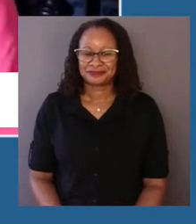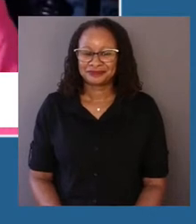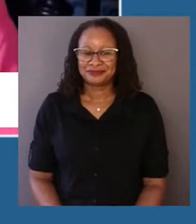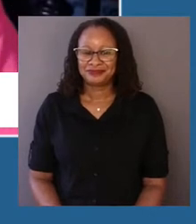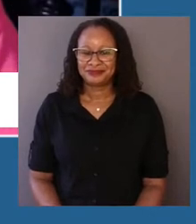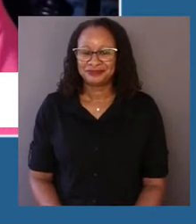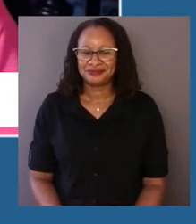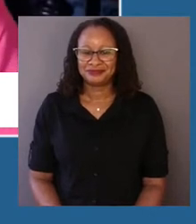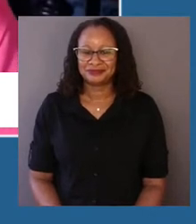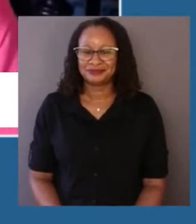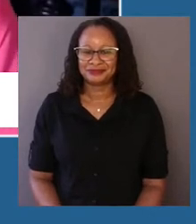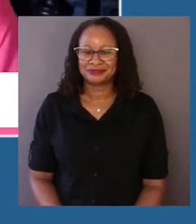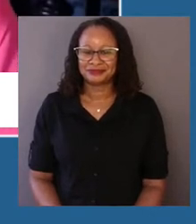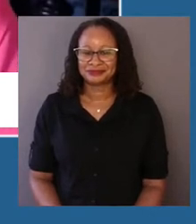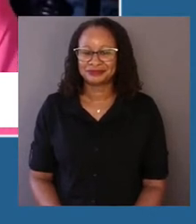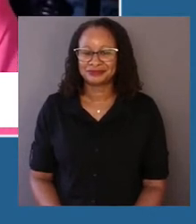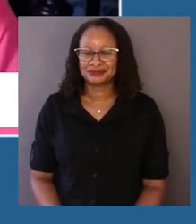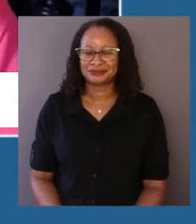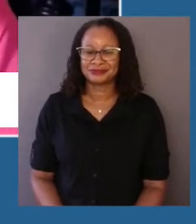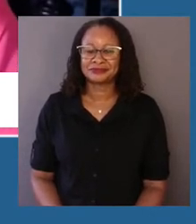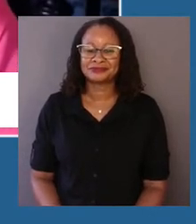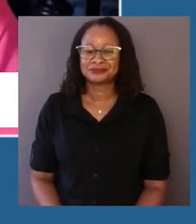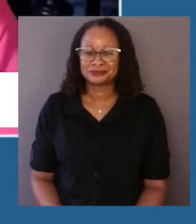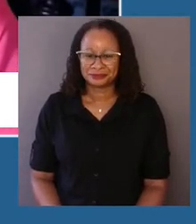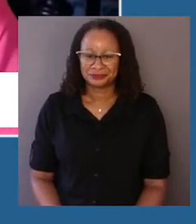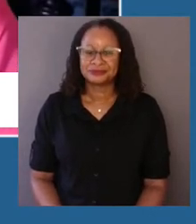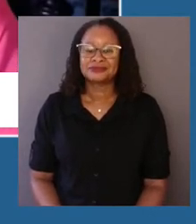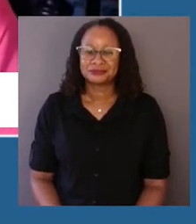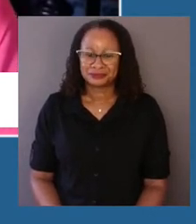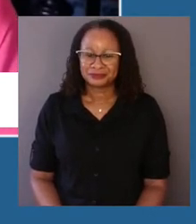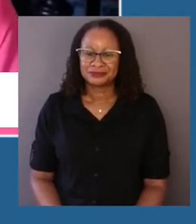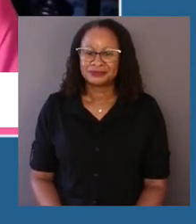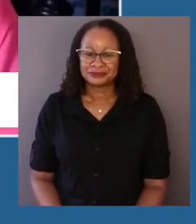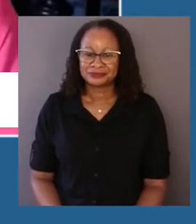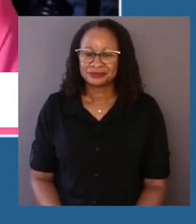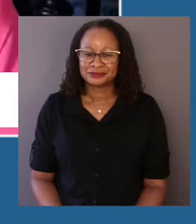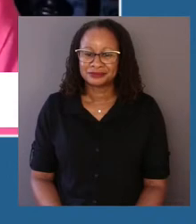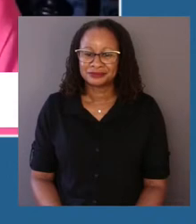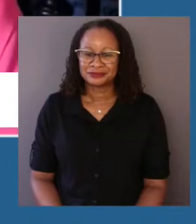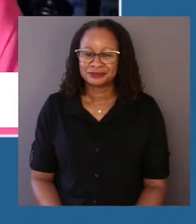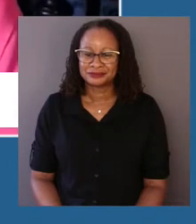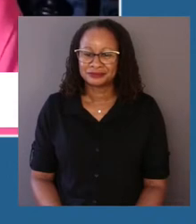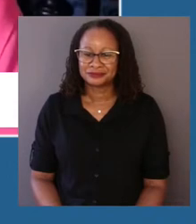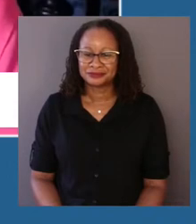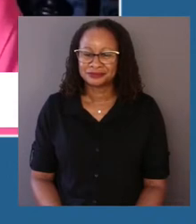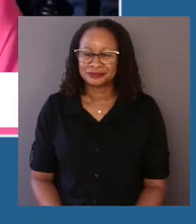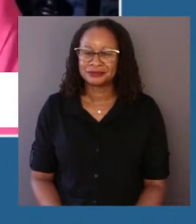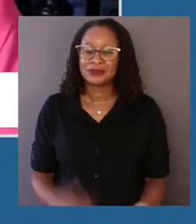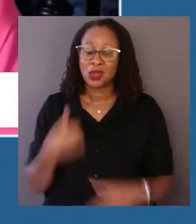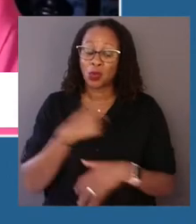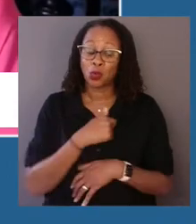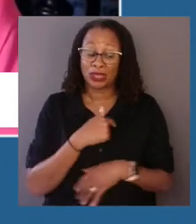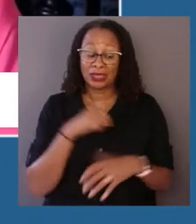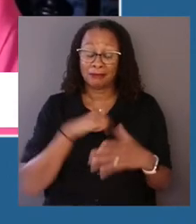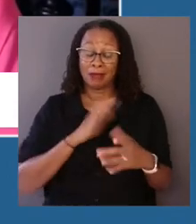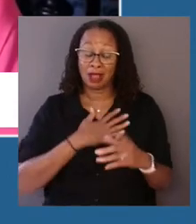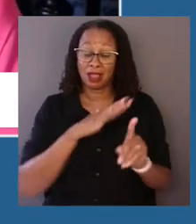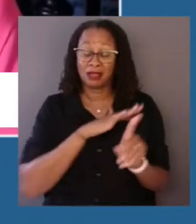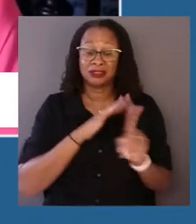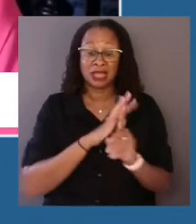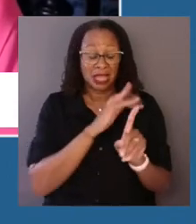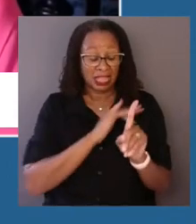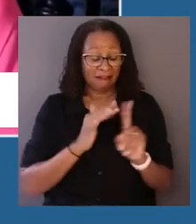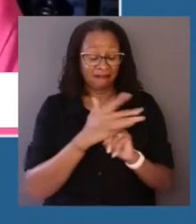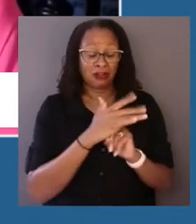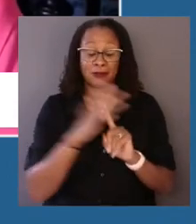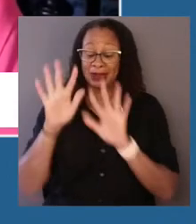we've always, in the environmental justice movement, translated environmental and climate